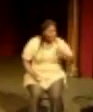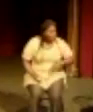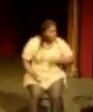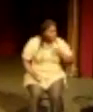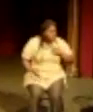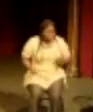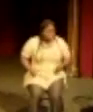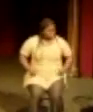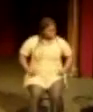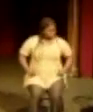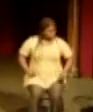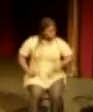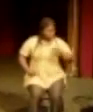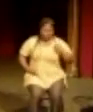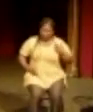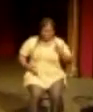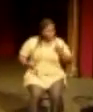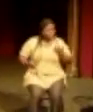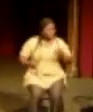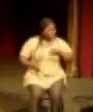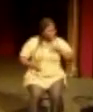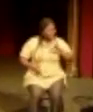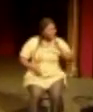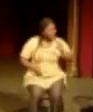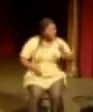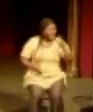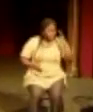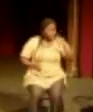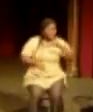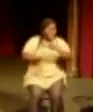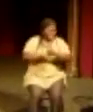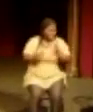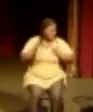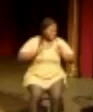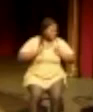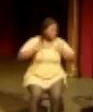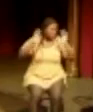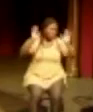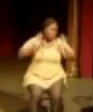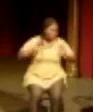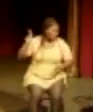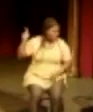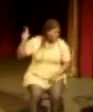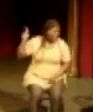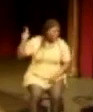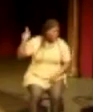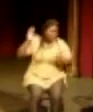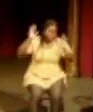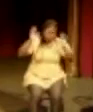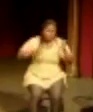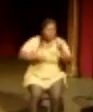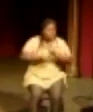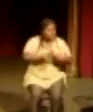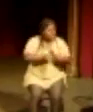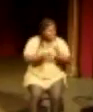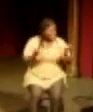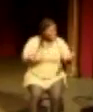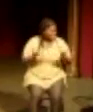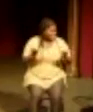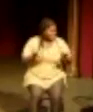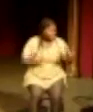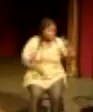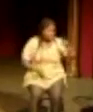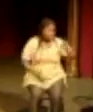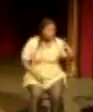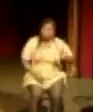proud of the College of the Sequoias for pulling that off. It was just an amazing three nights here on the Visalia Quad.